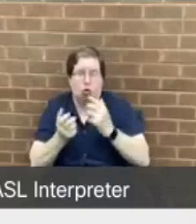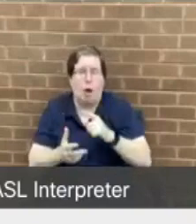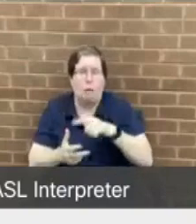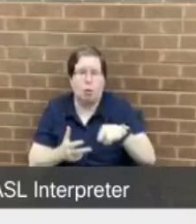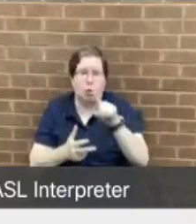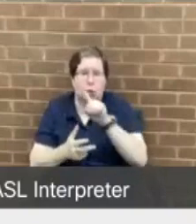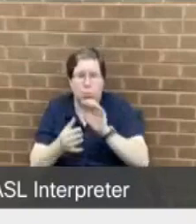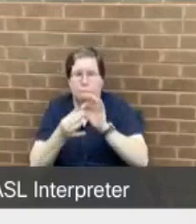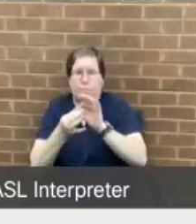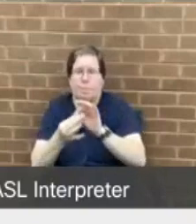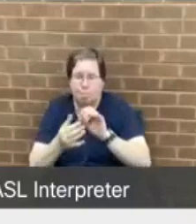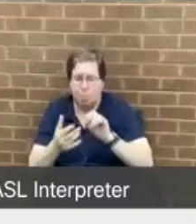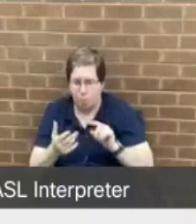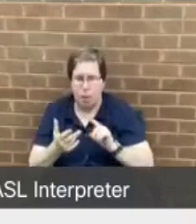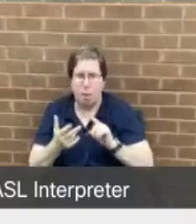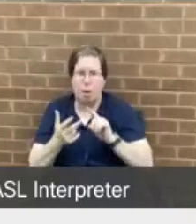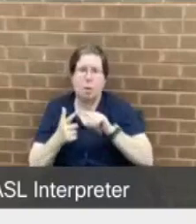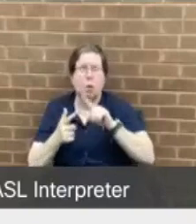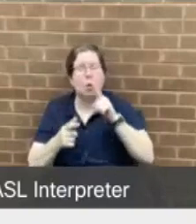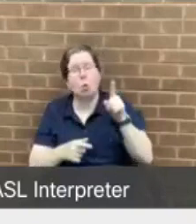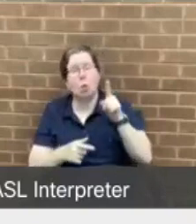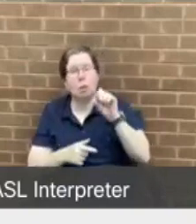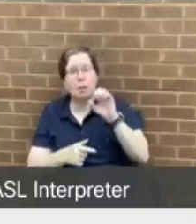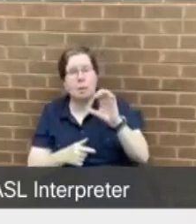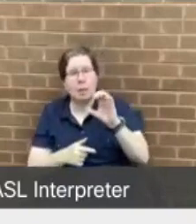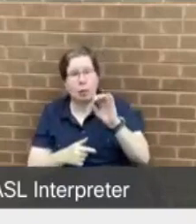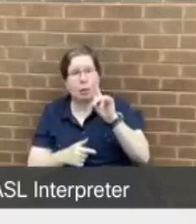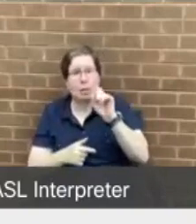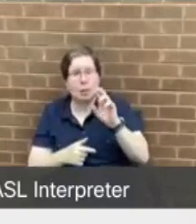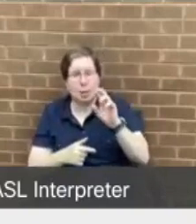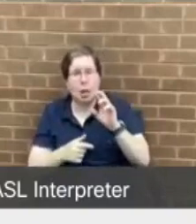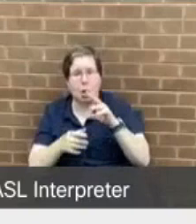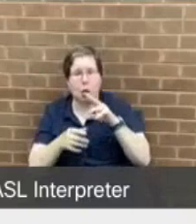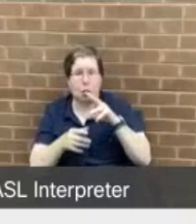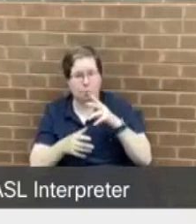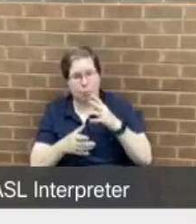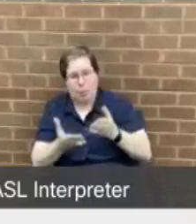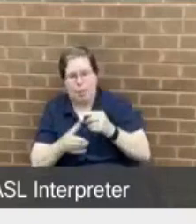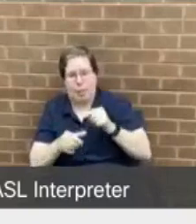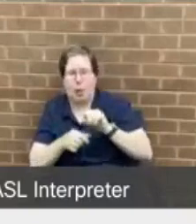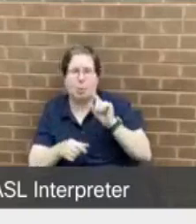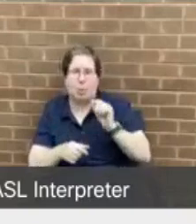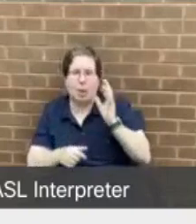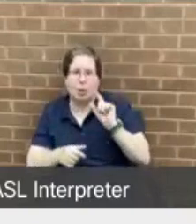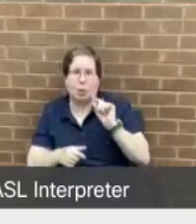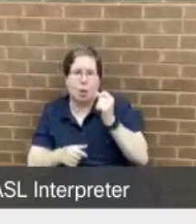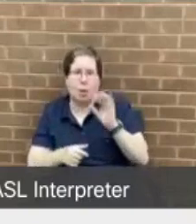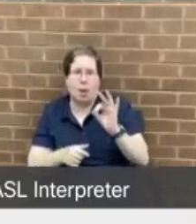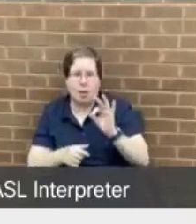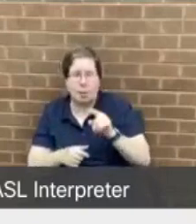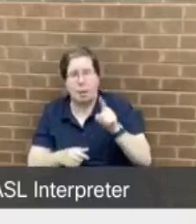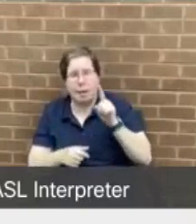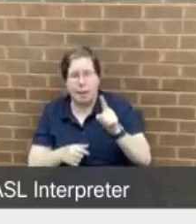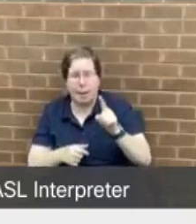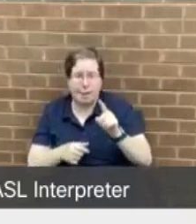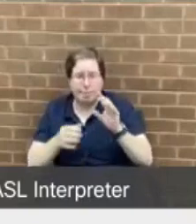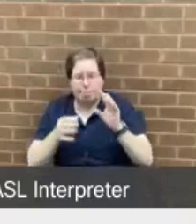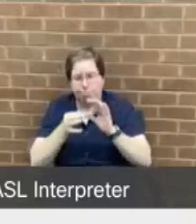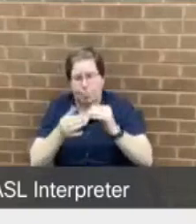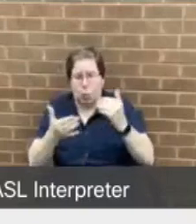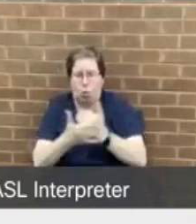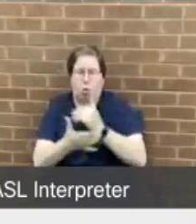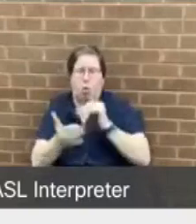opportunities. So when Secretary Slater was in my seat in 2019, we introduced kind of a new